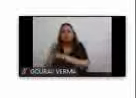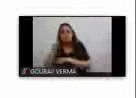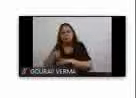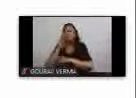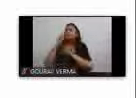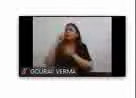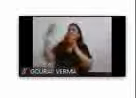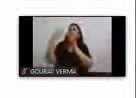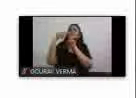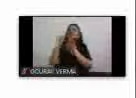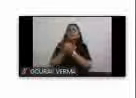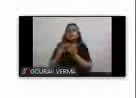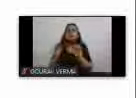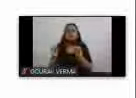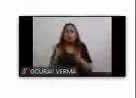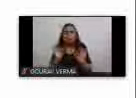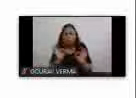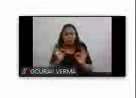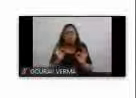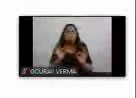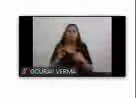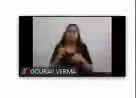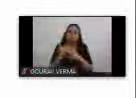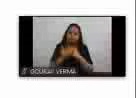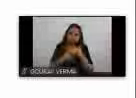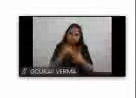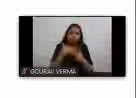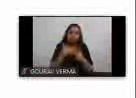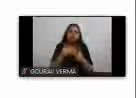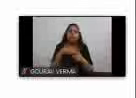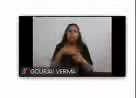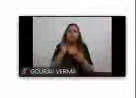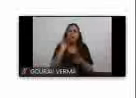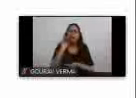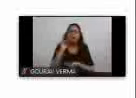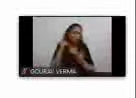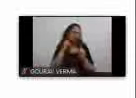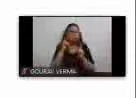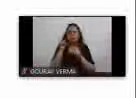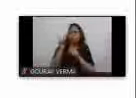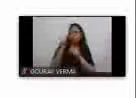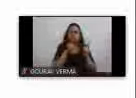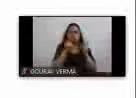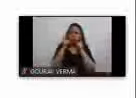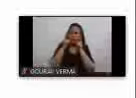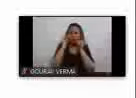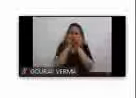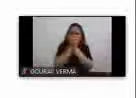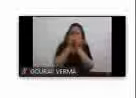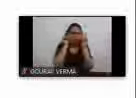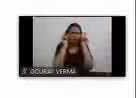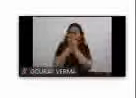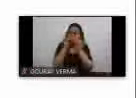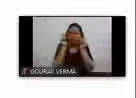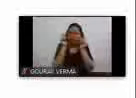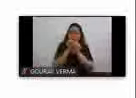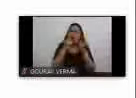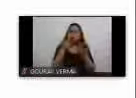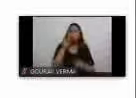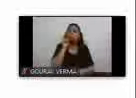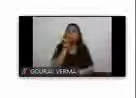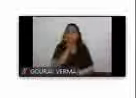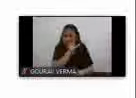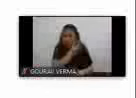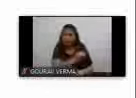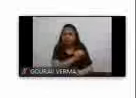out. They move in independently. Bahut hil raha hai aankh. These are some of the points that you have to look at.